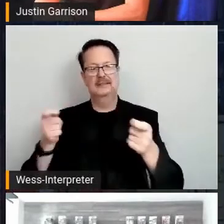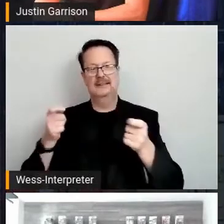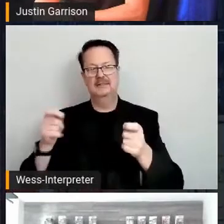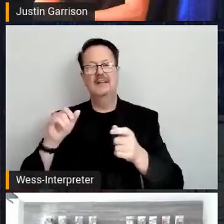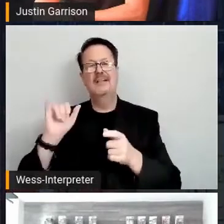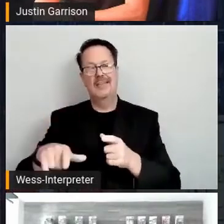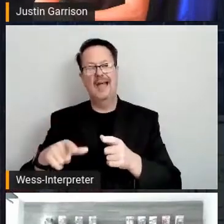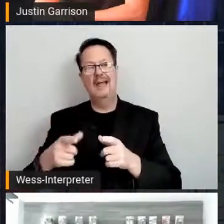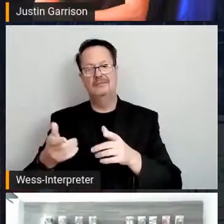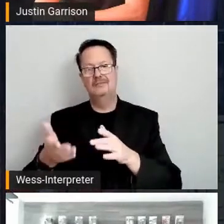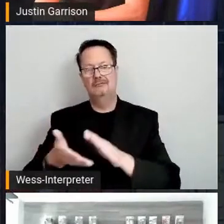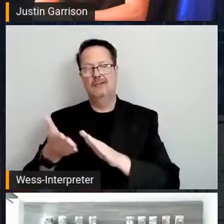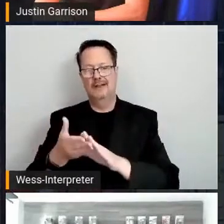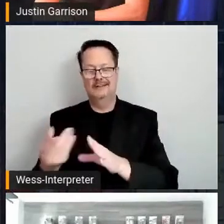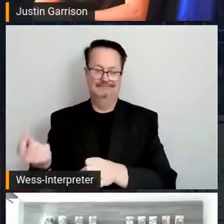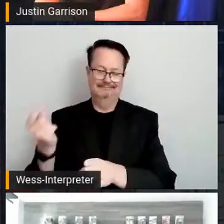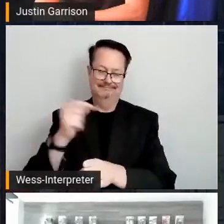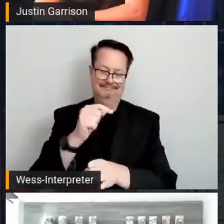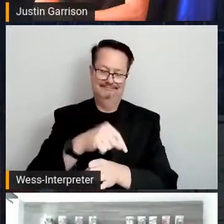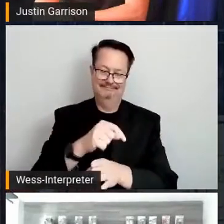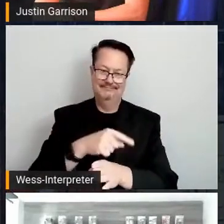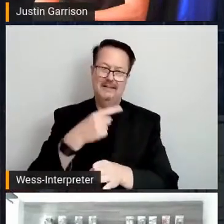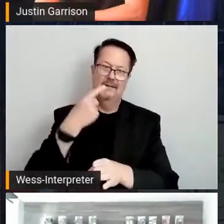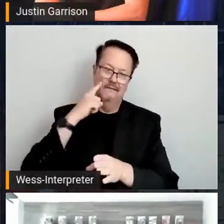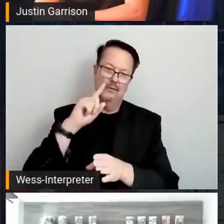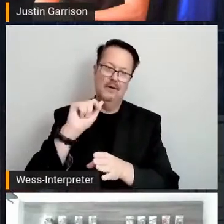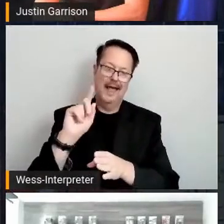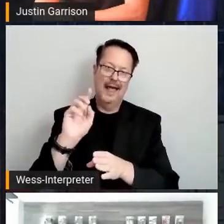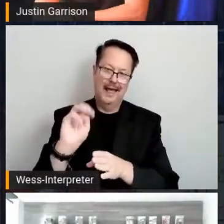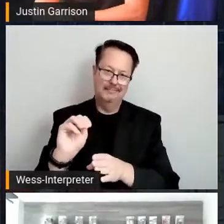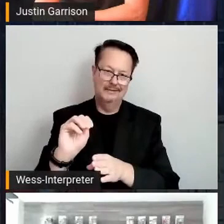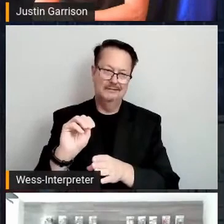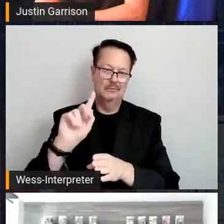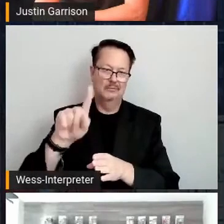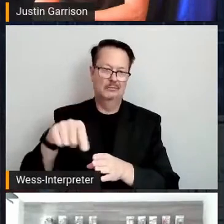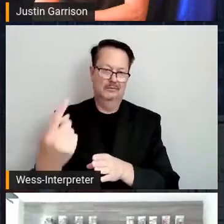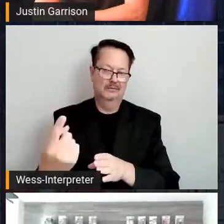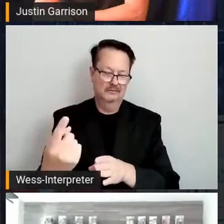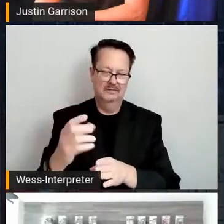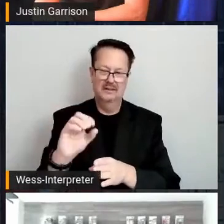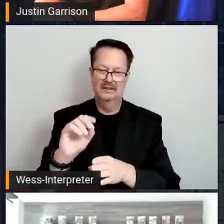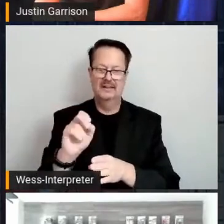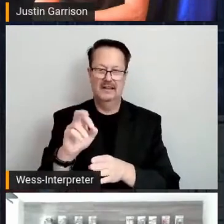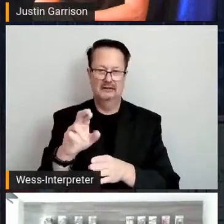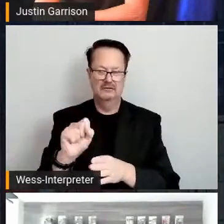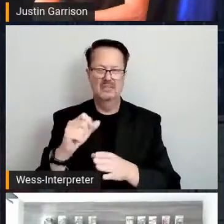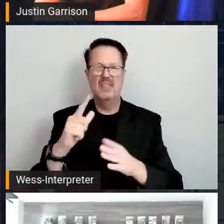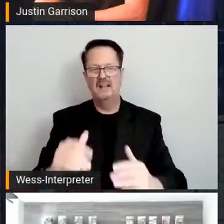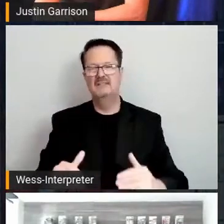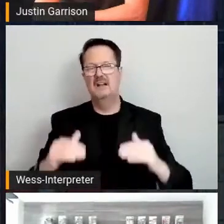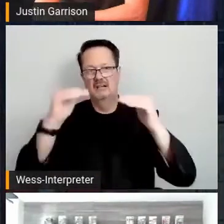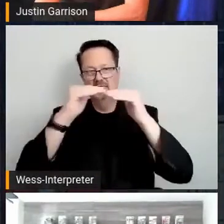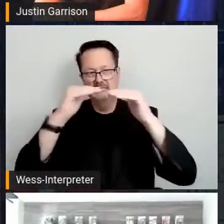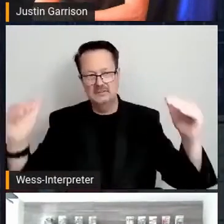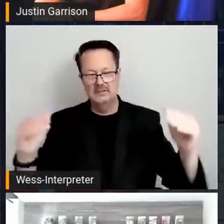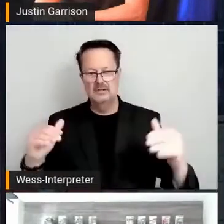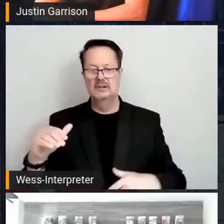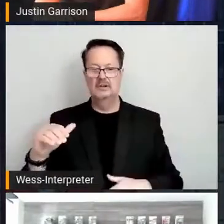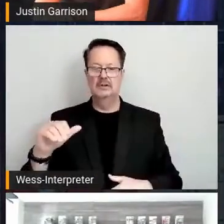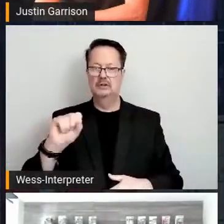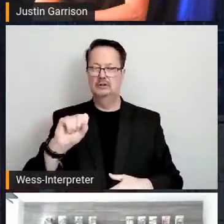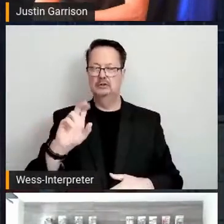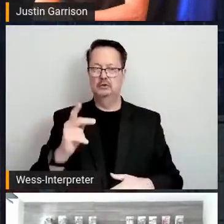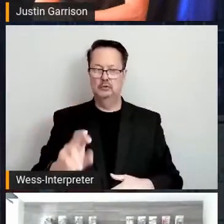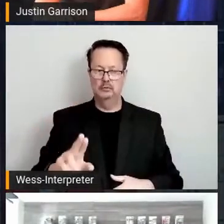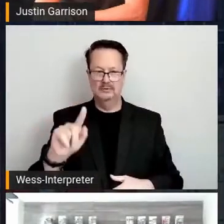secondary space just for admin containers. And these can have elevated privileges using Super T where you can get an actual